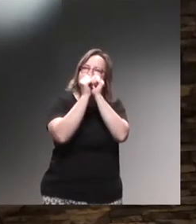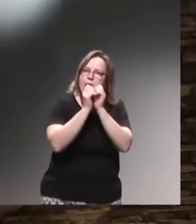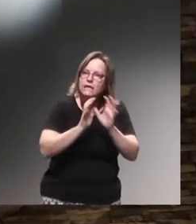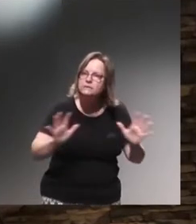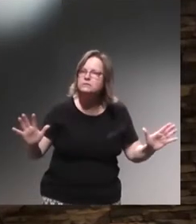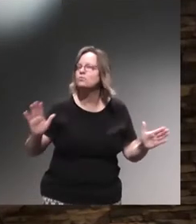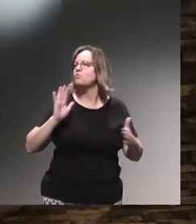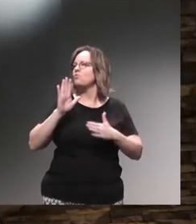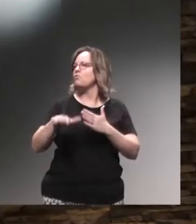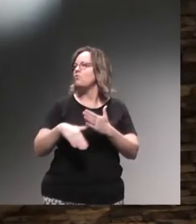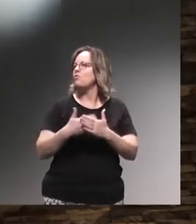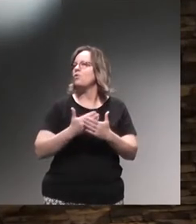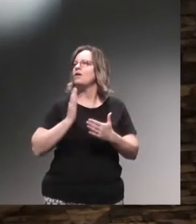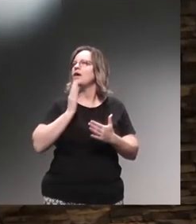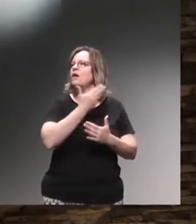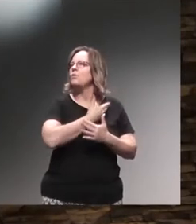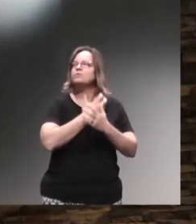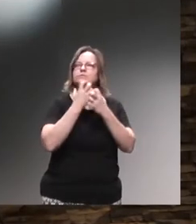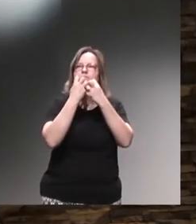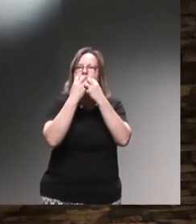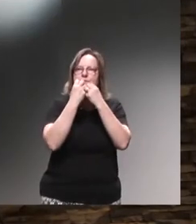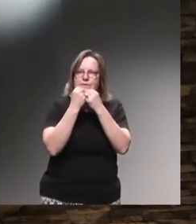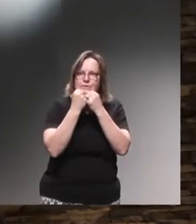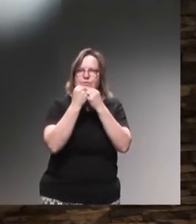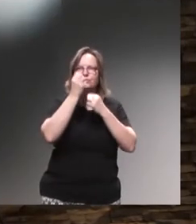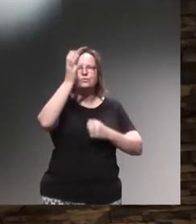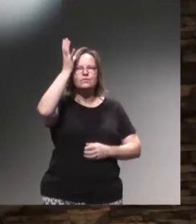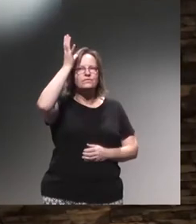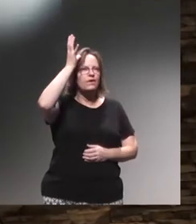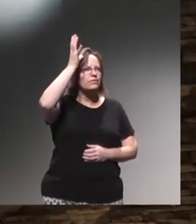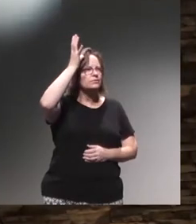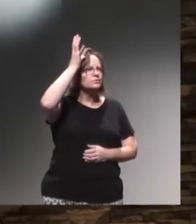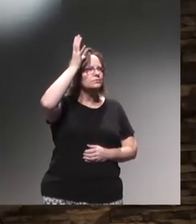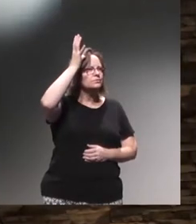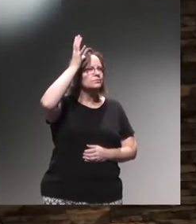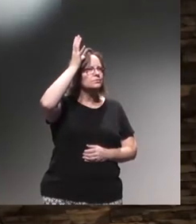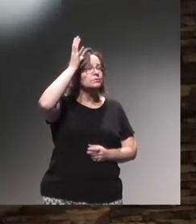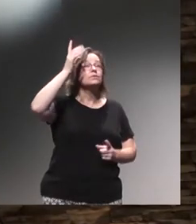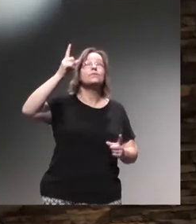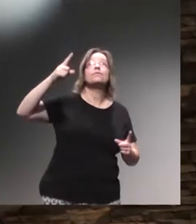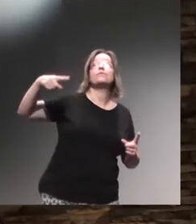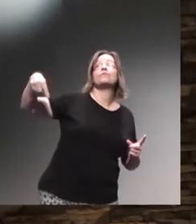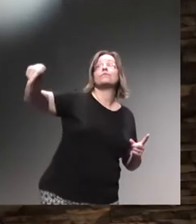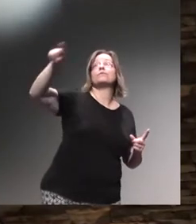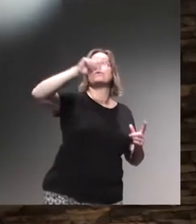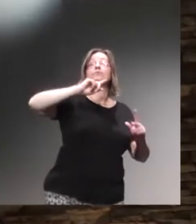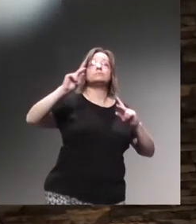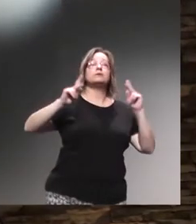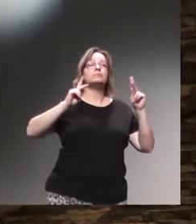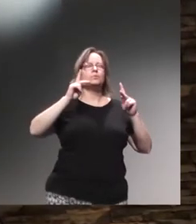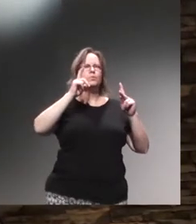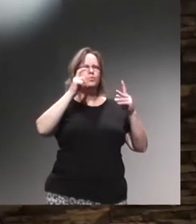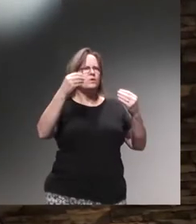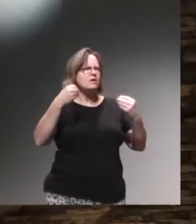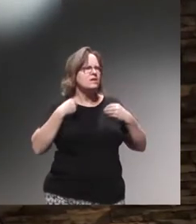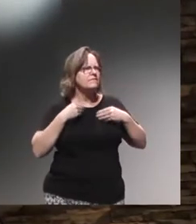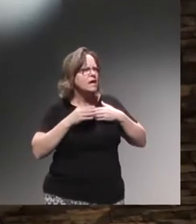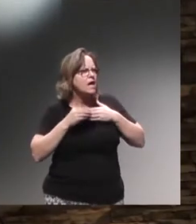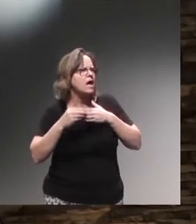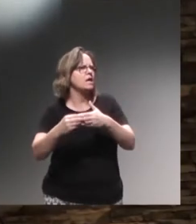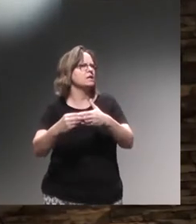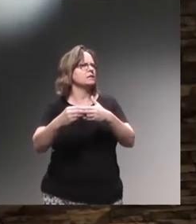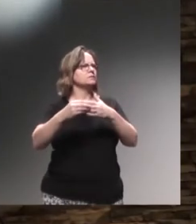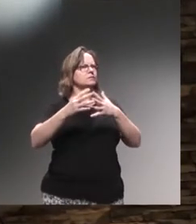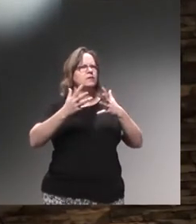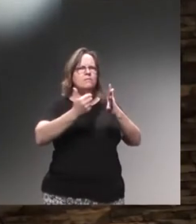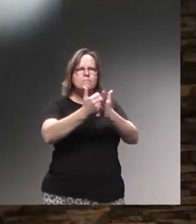who have guided and directed us, whether they're biological or not.